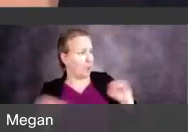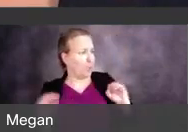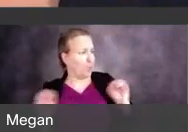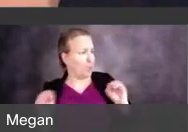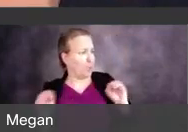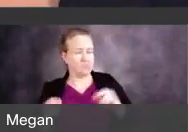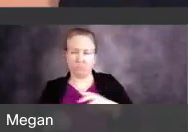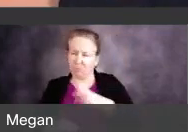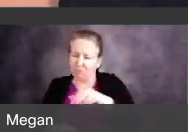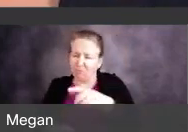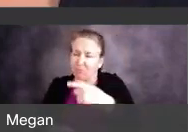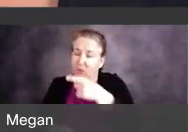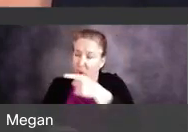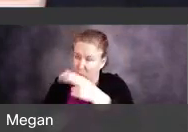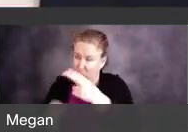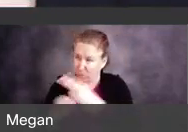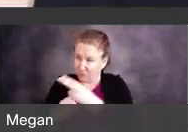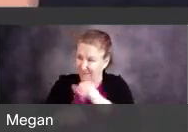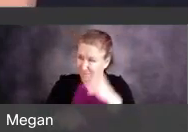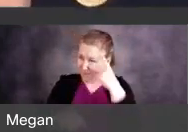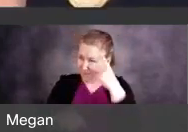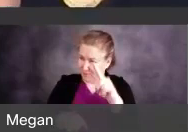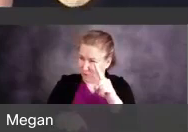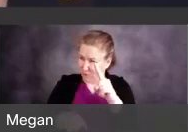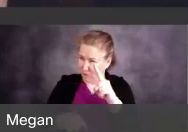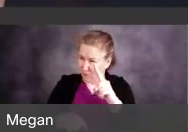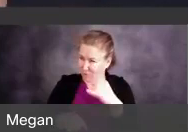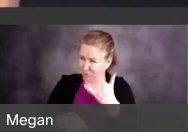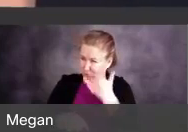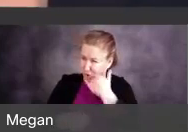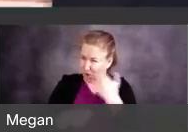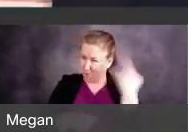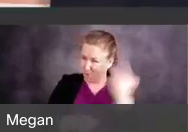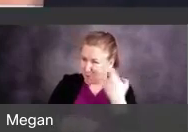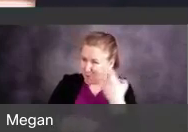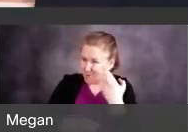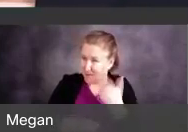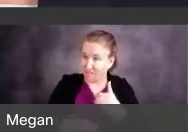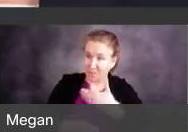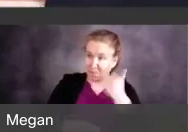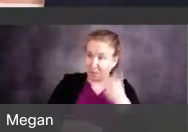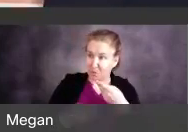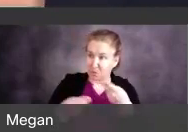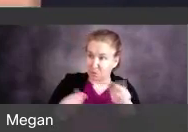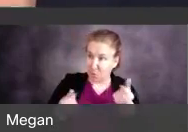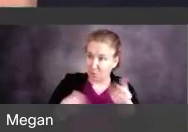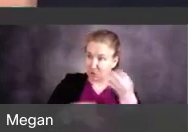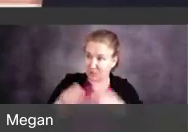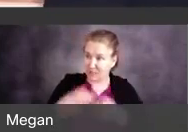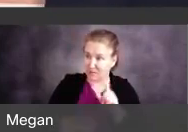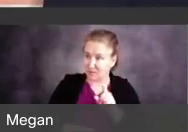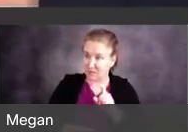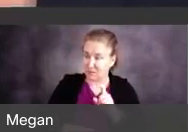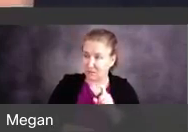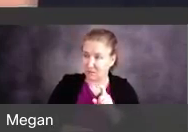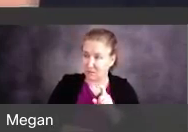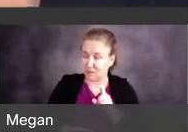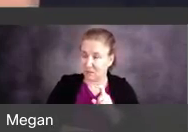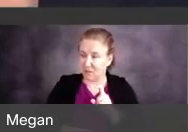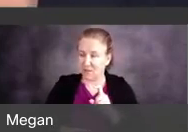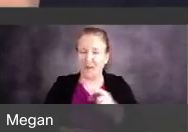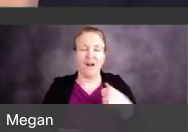you using this for something that it's not really designed for, and is there a better solution on your end? Well, I think they